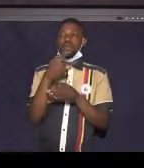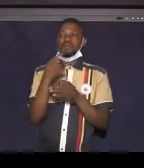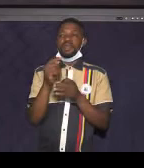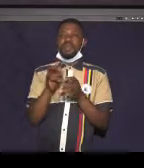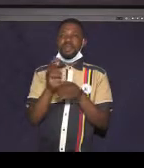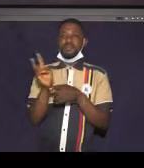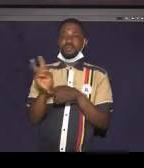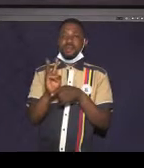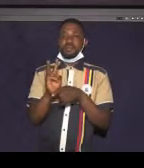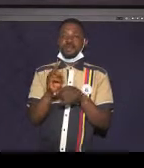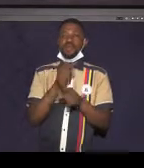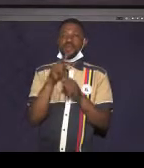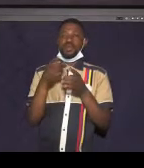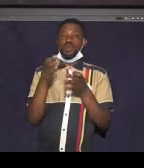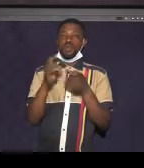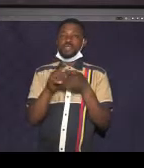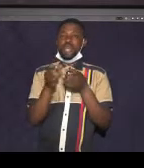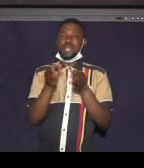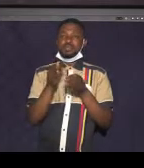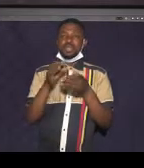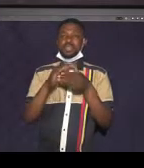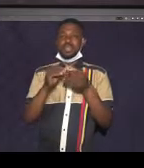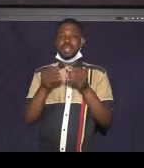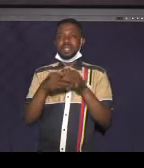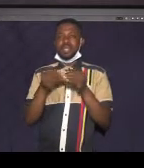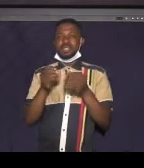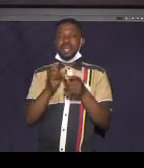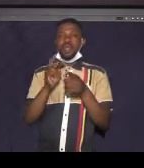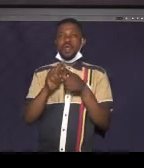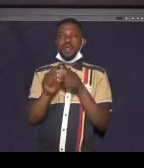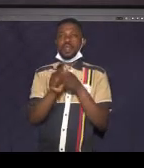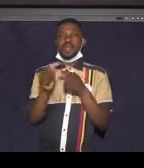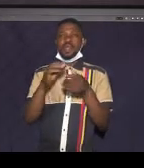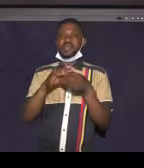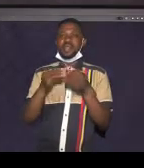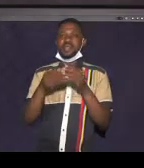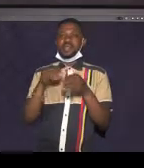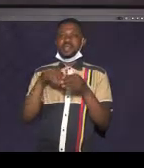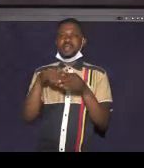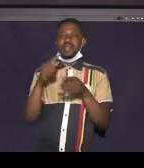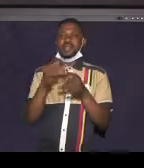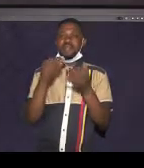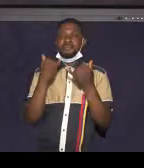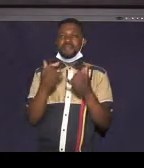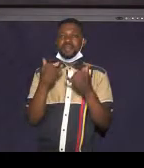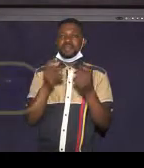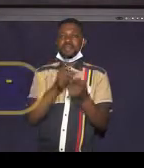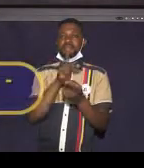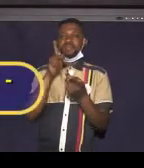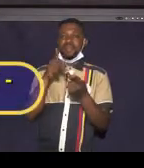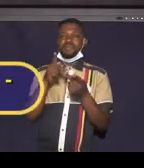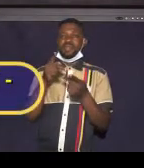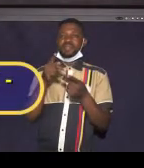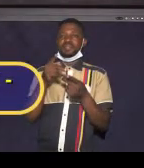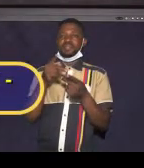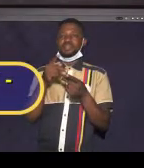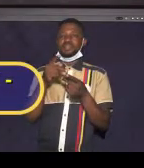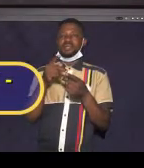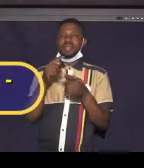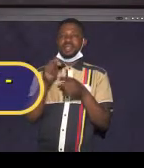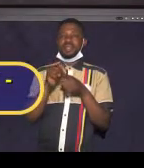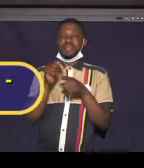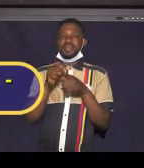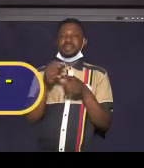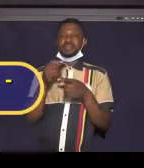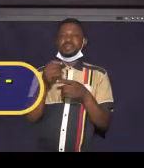express sentences or a sentence in the present perfect tense form,